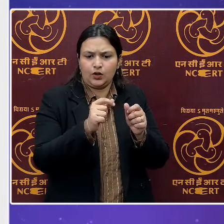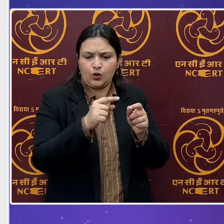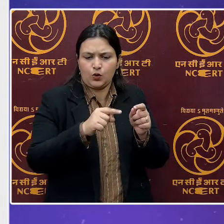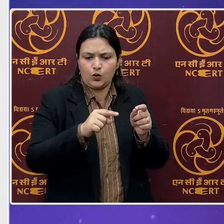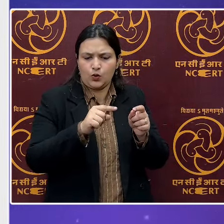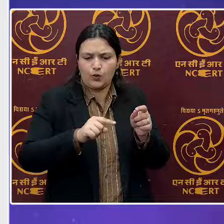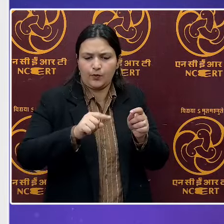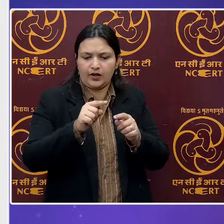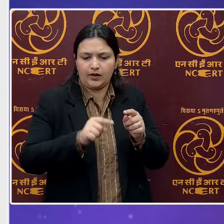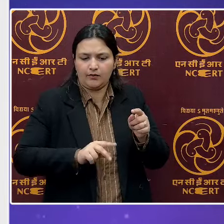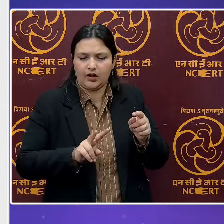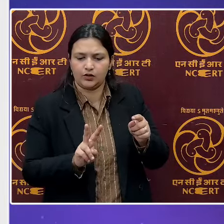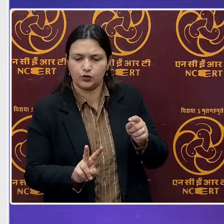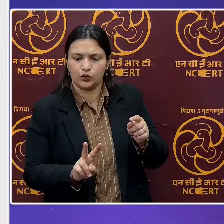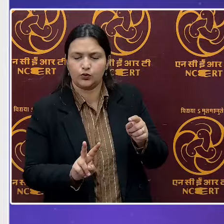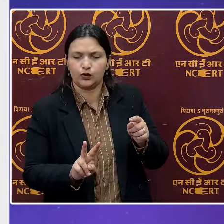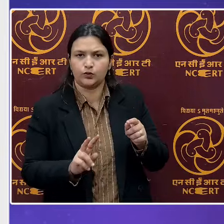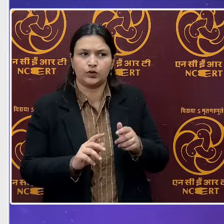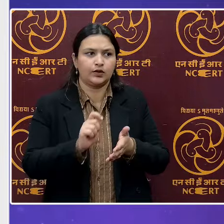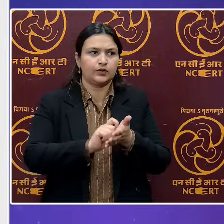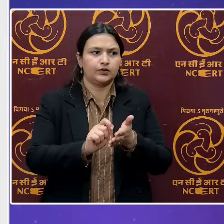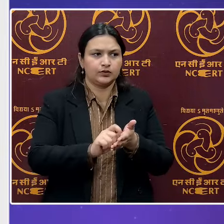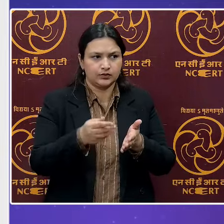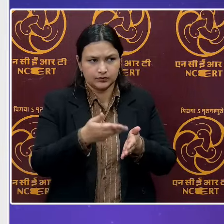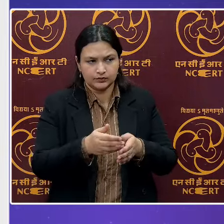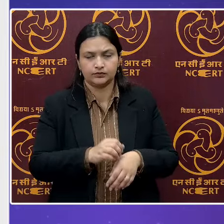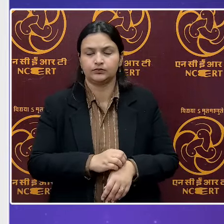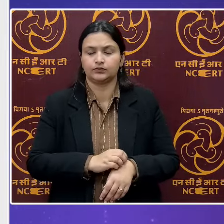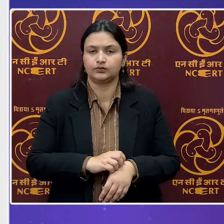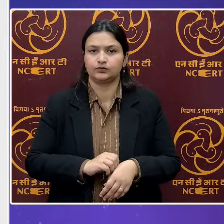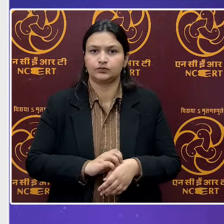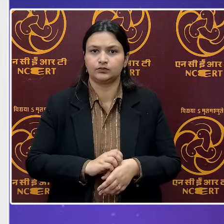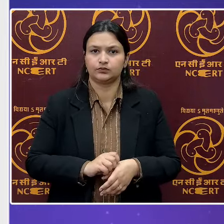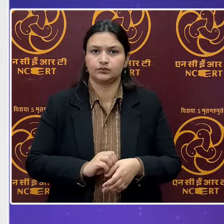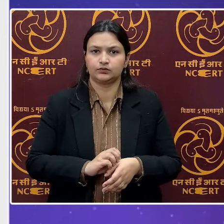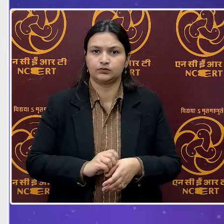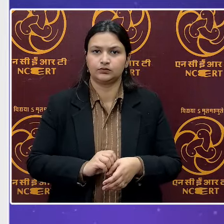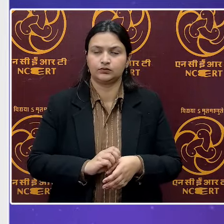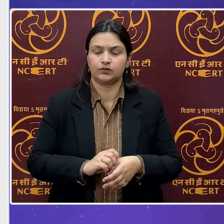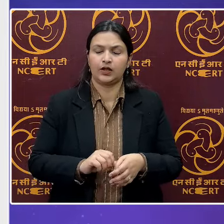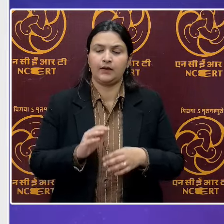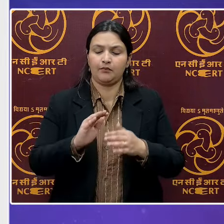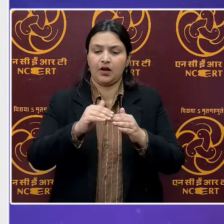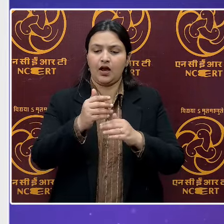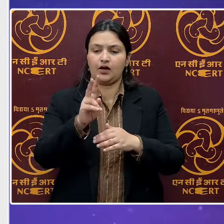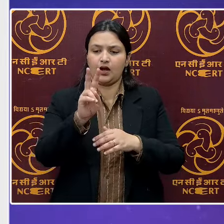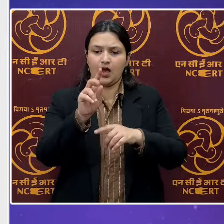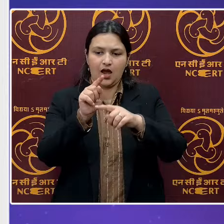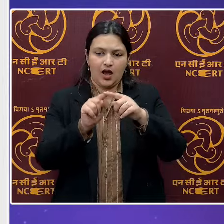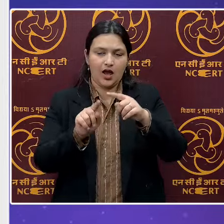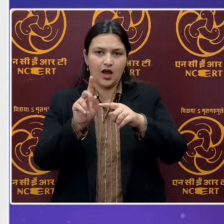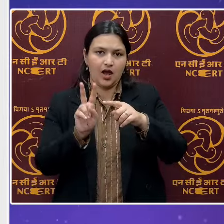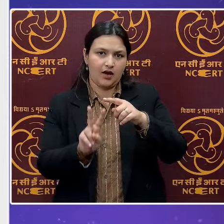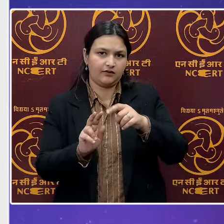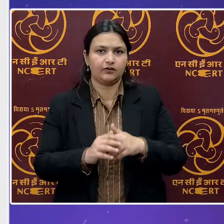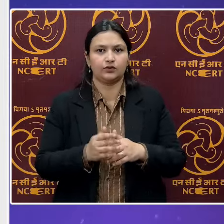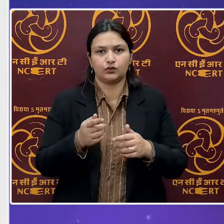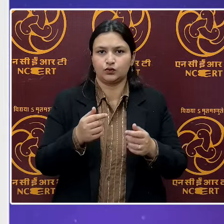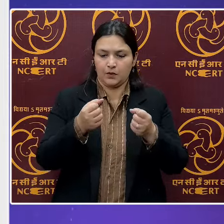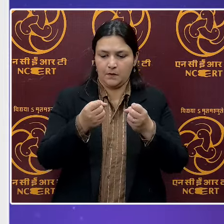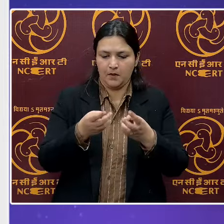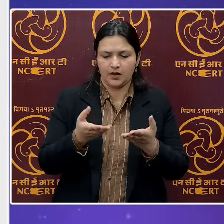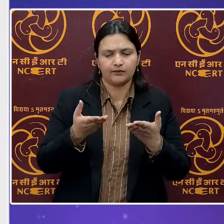a omega into 1 minus y square by a square raised to the power half. So you get y square by